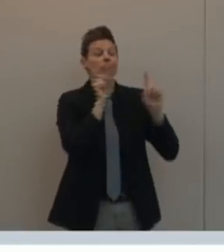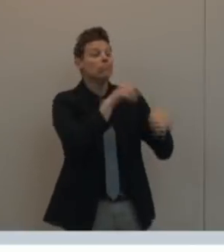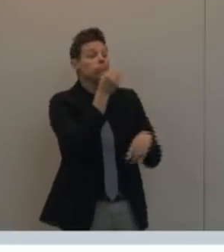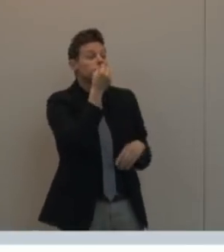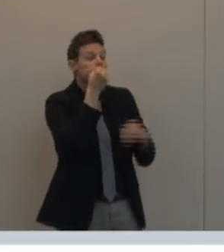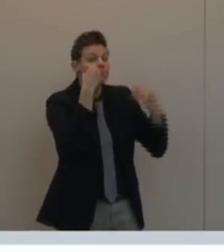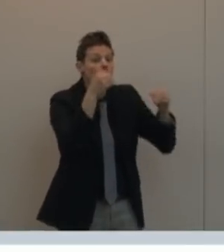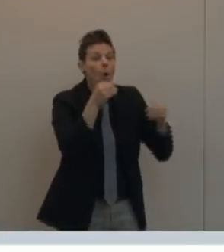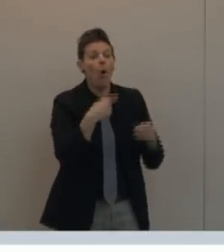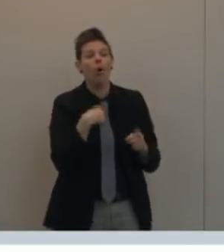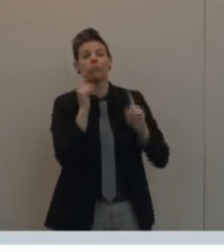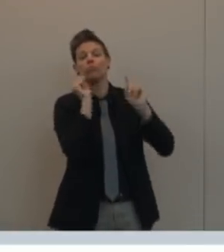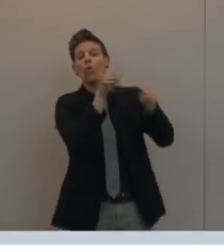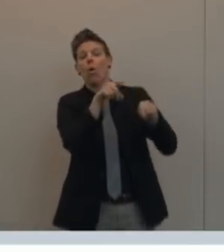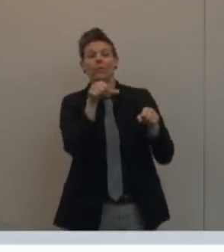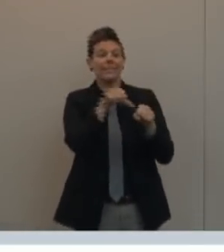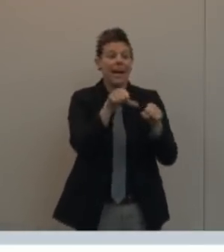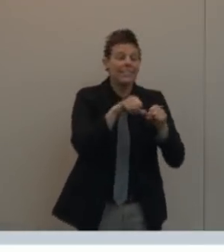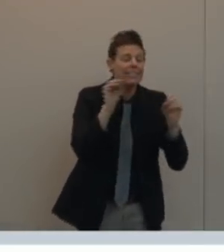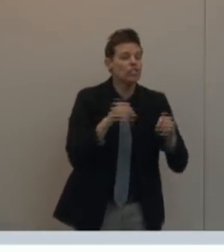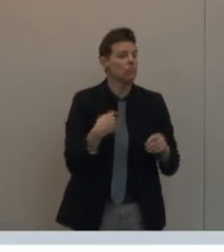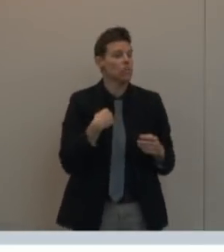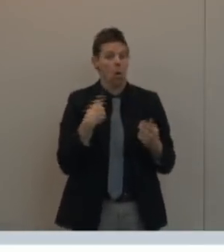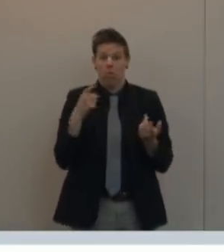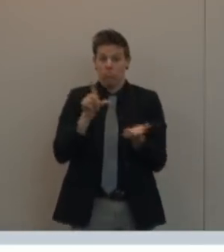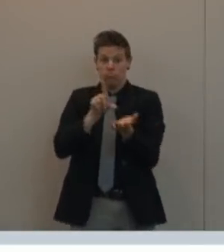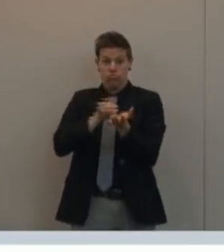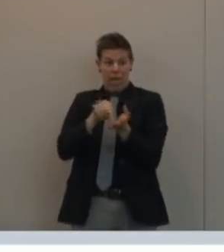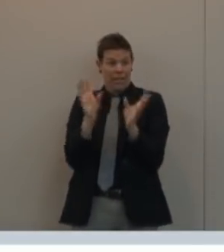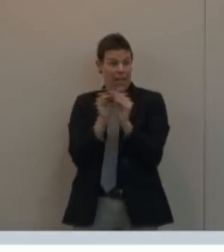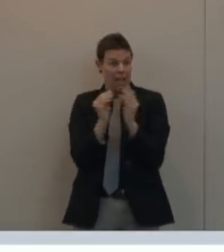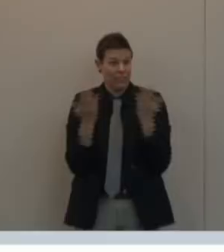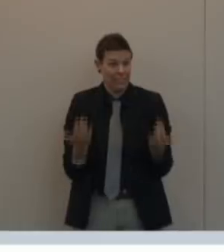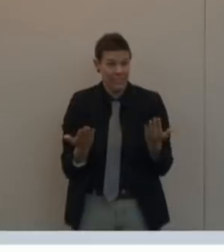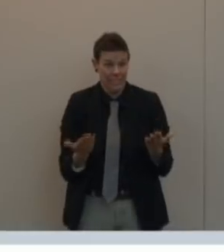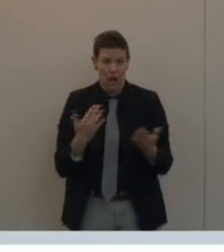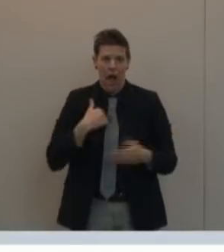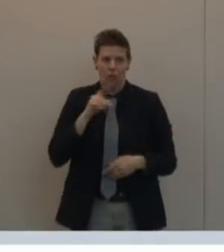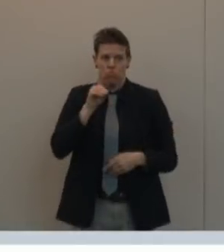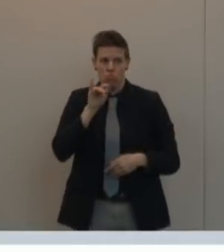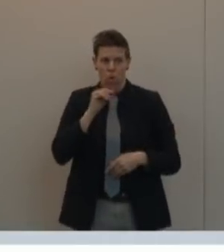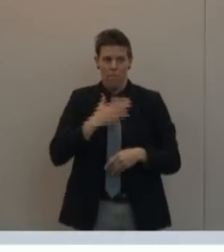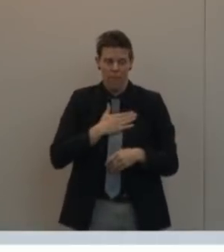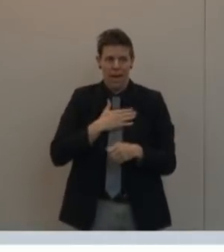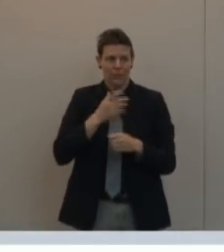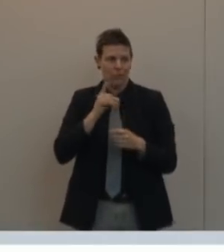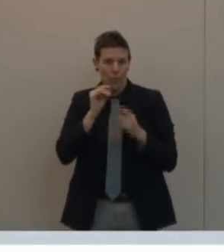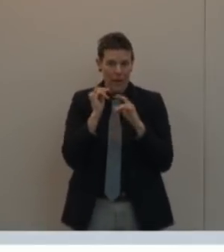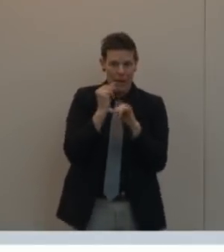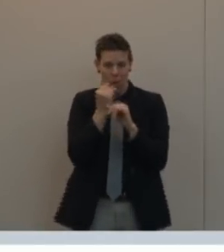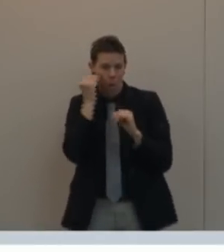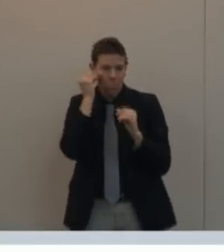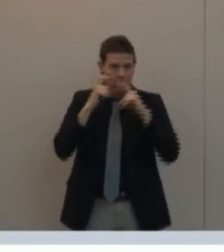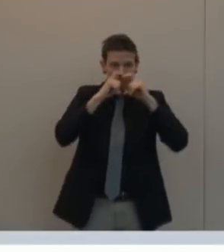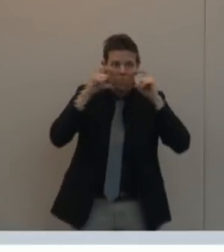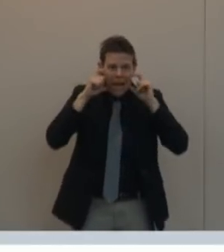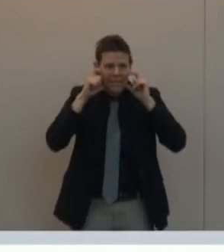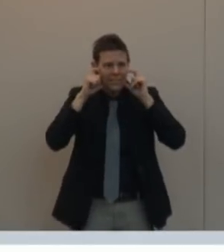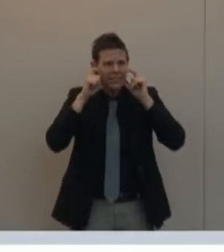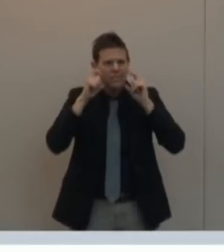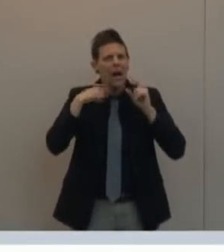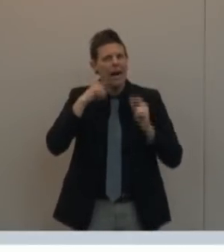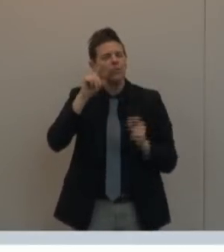or I come to a press event without my do-it-yourself mask, I think about these two, about